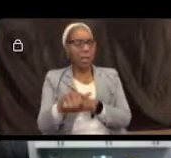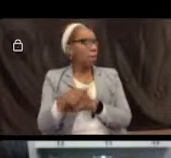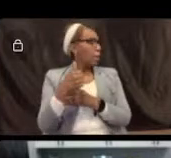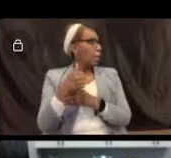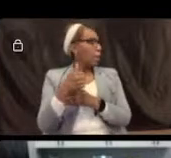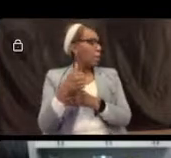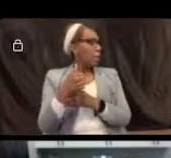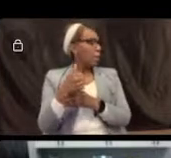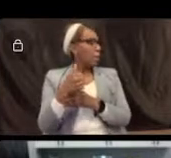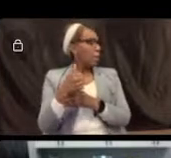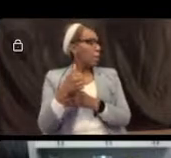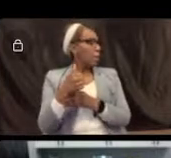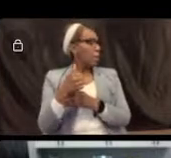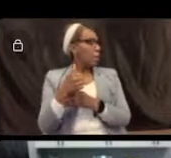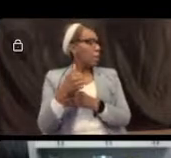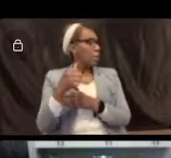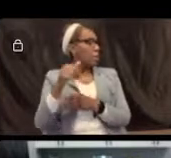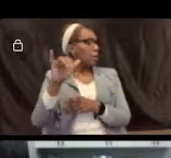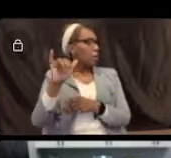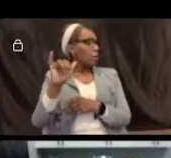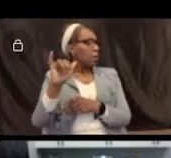Fay York. Fay, thank you.